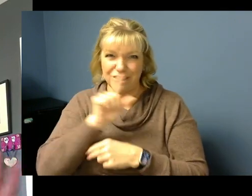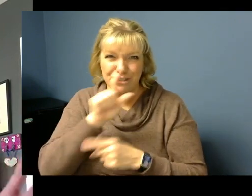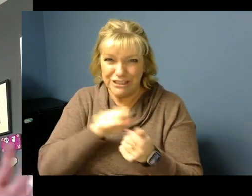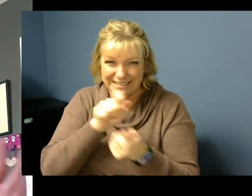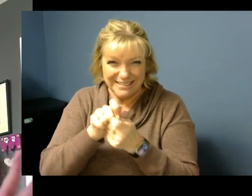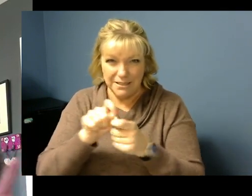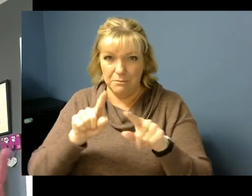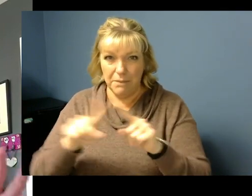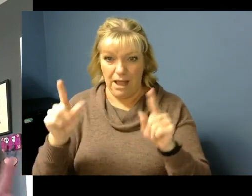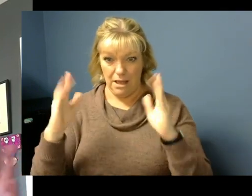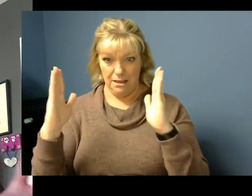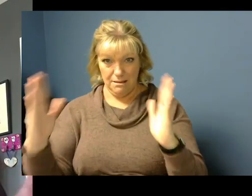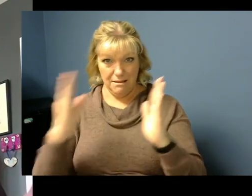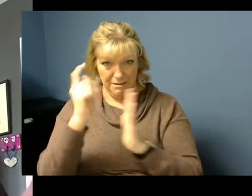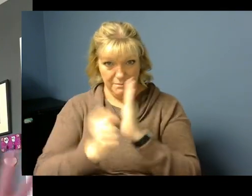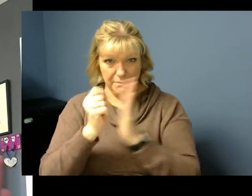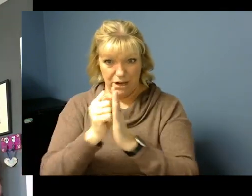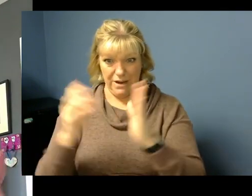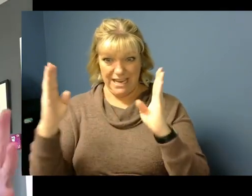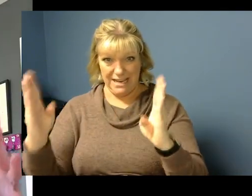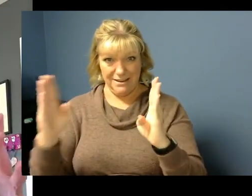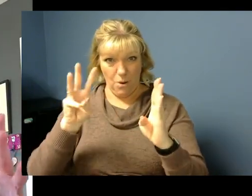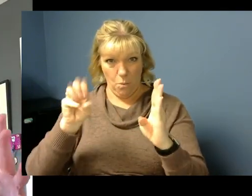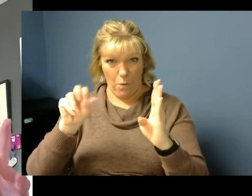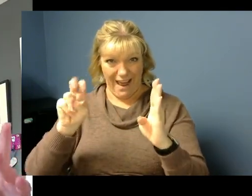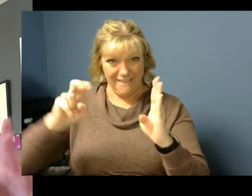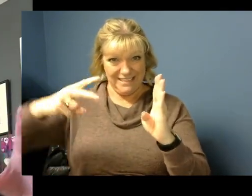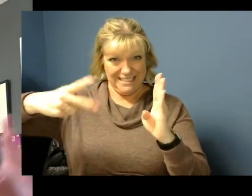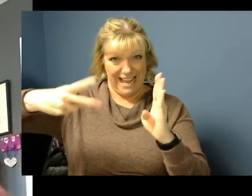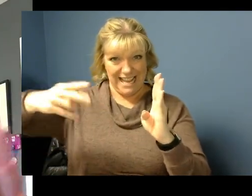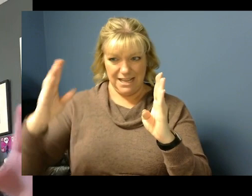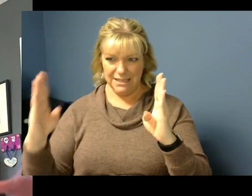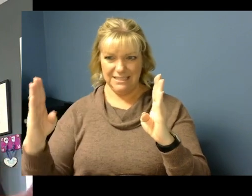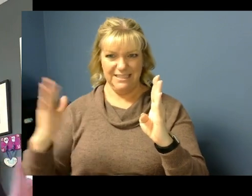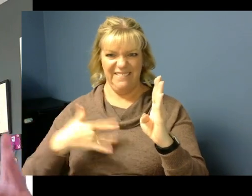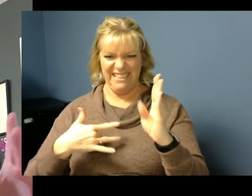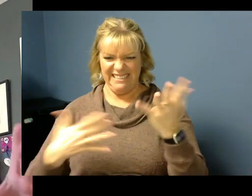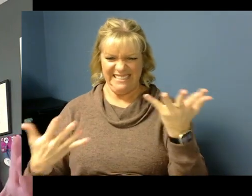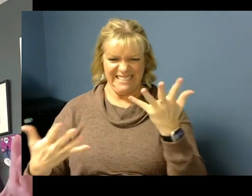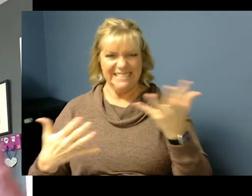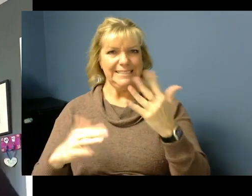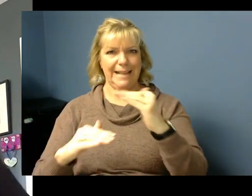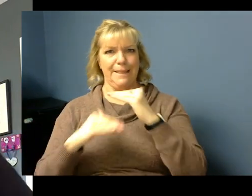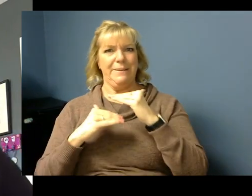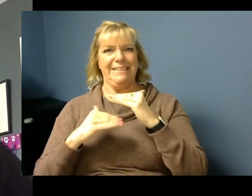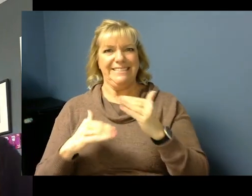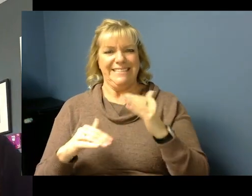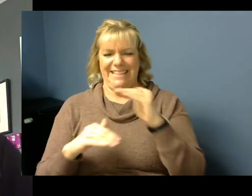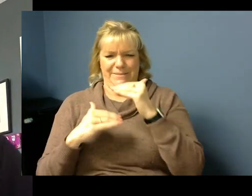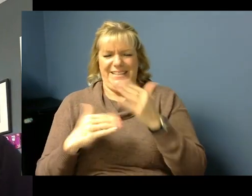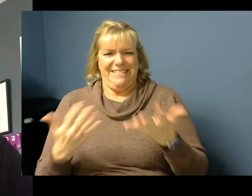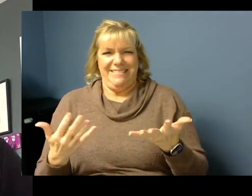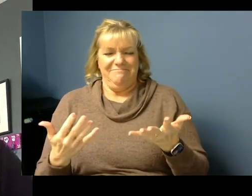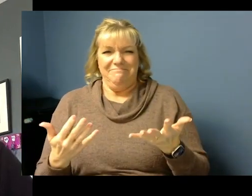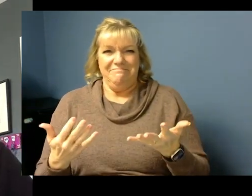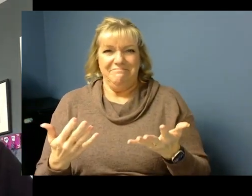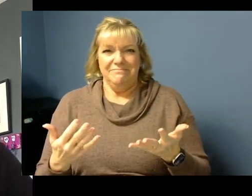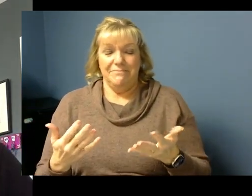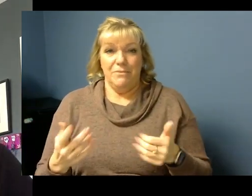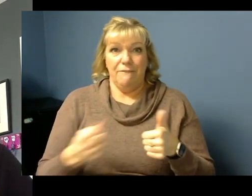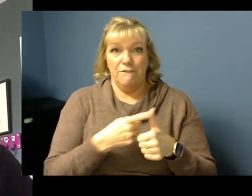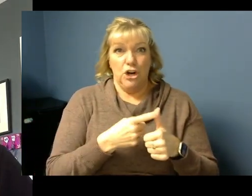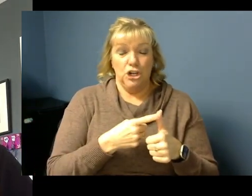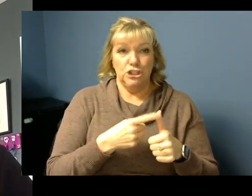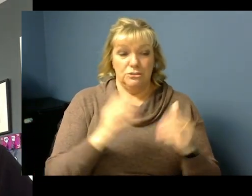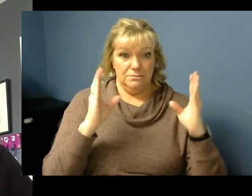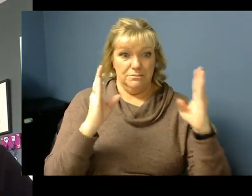limits us with kind of the terminology and the themes themselves. That first wave